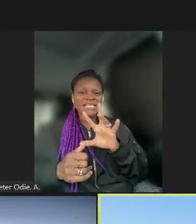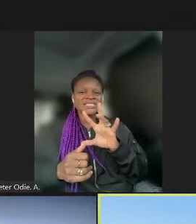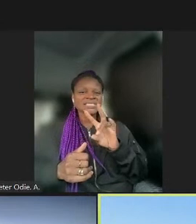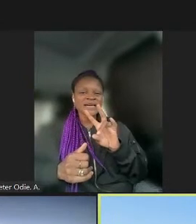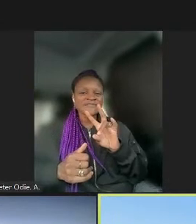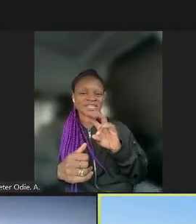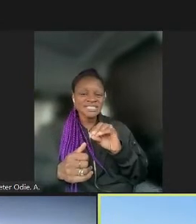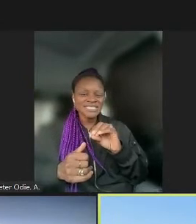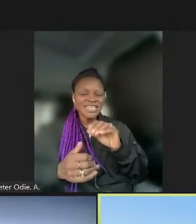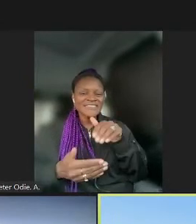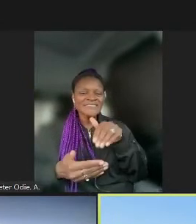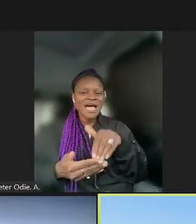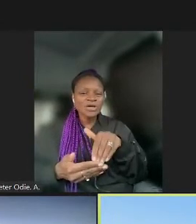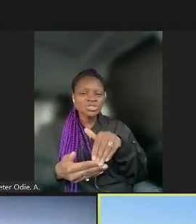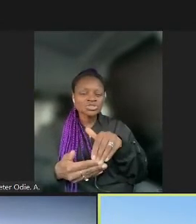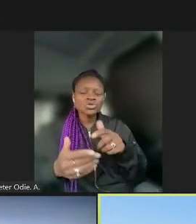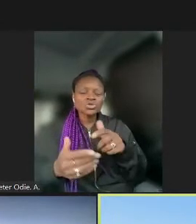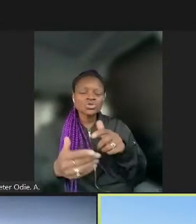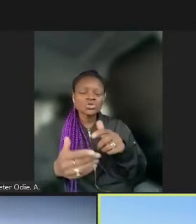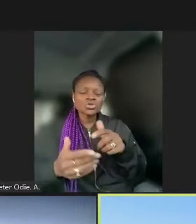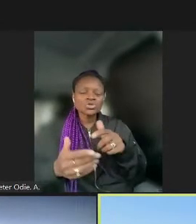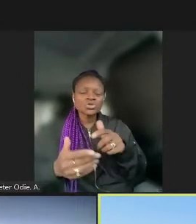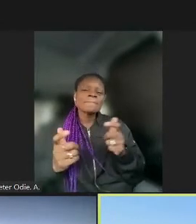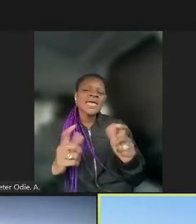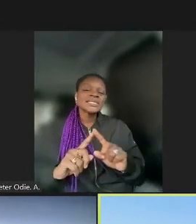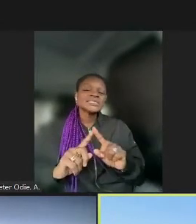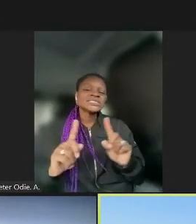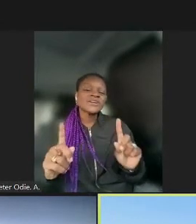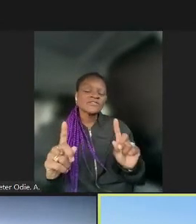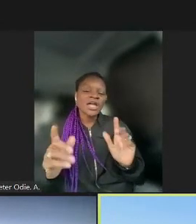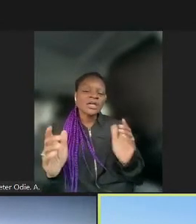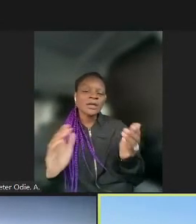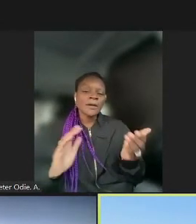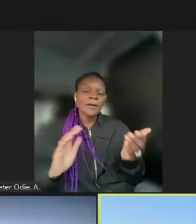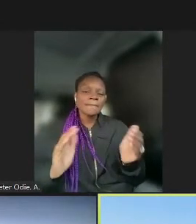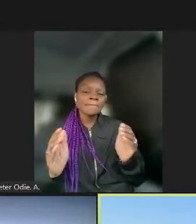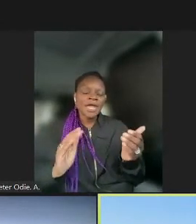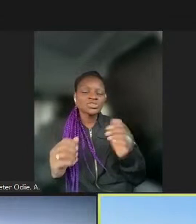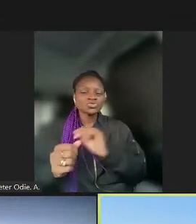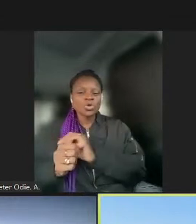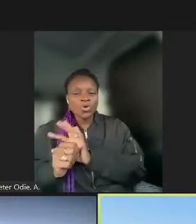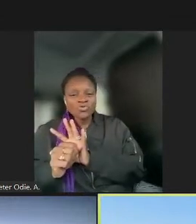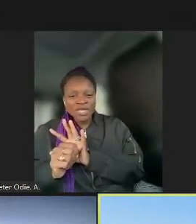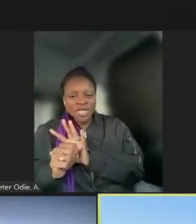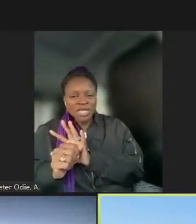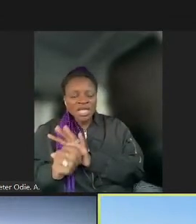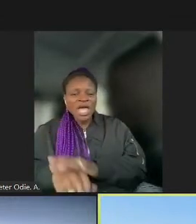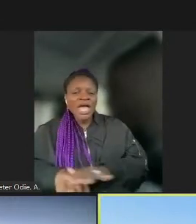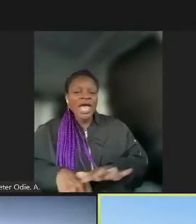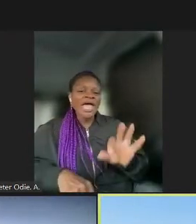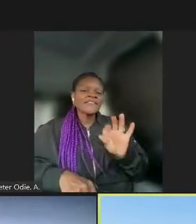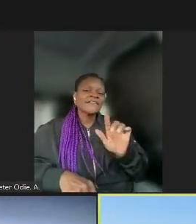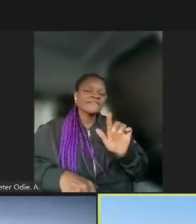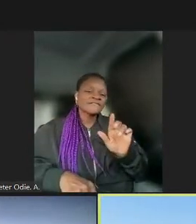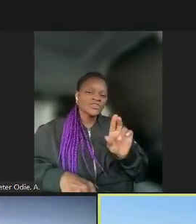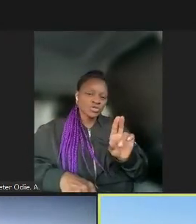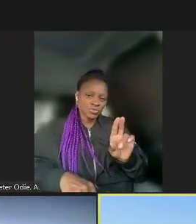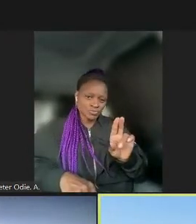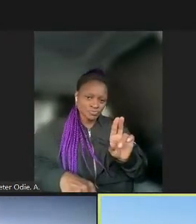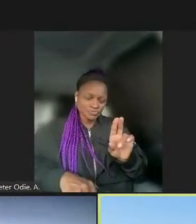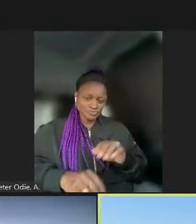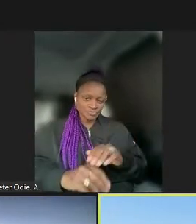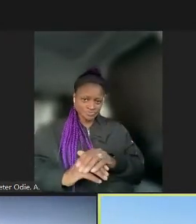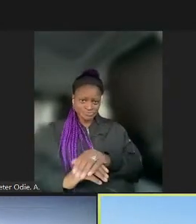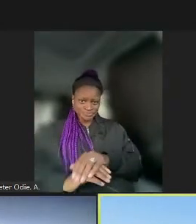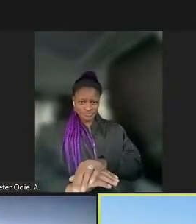a huge difference between what COVID can do in terms of mortality And that's nothing to say of the morbidity in terms of those people who've been hospitalized, who